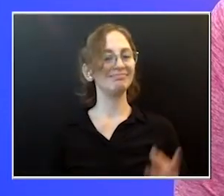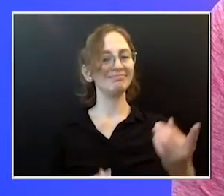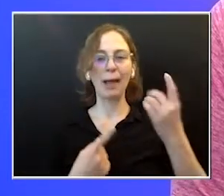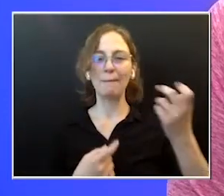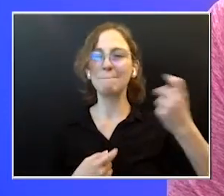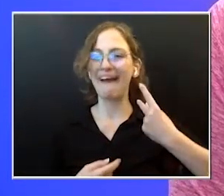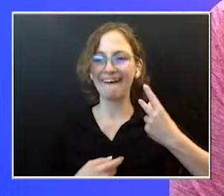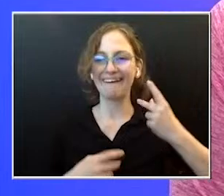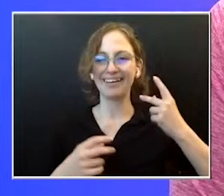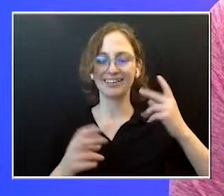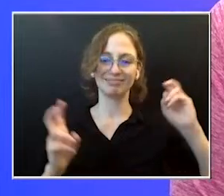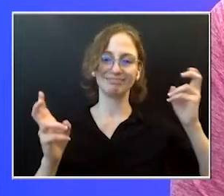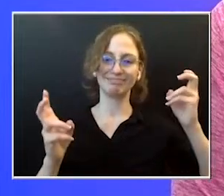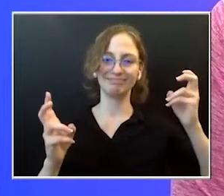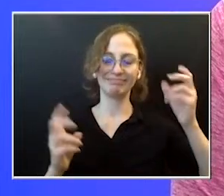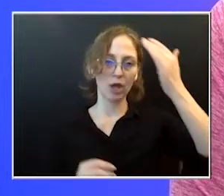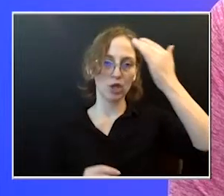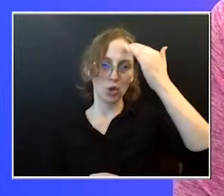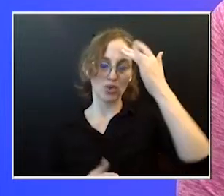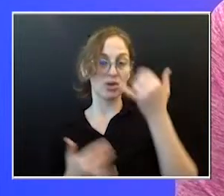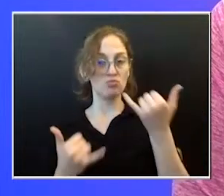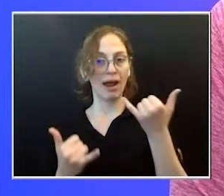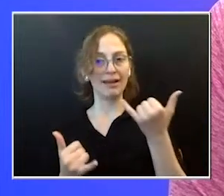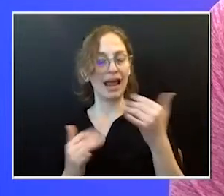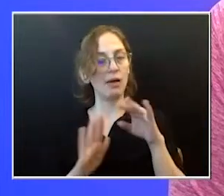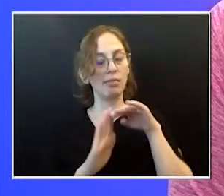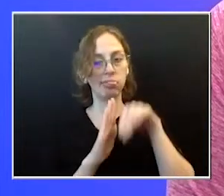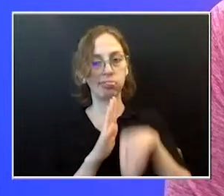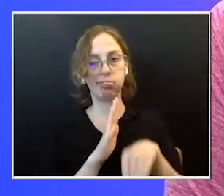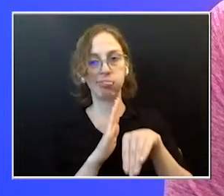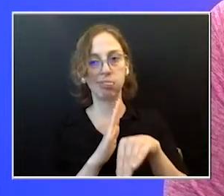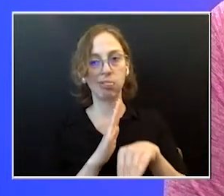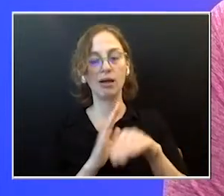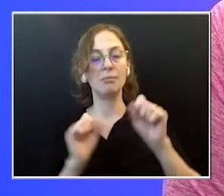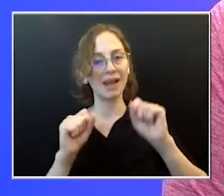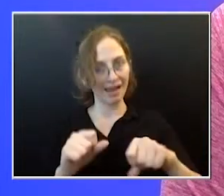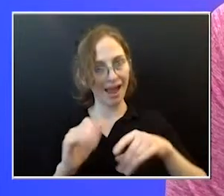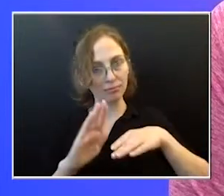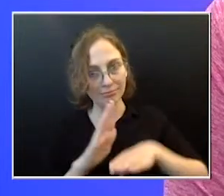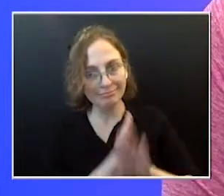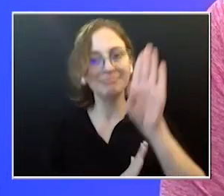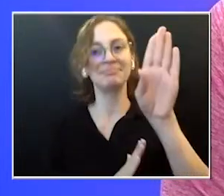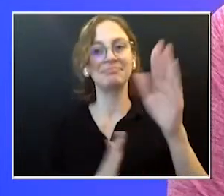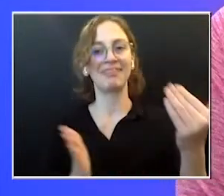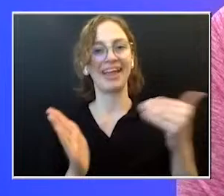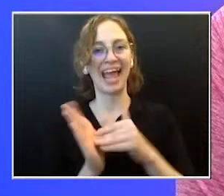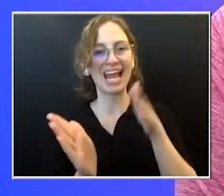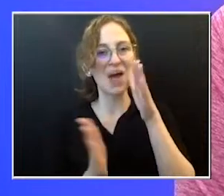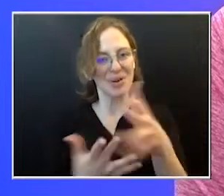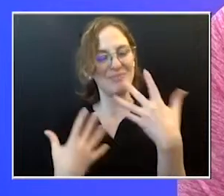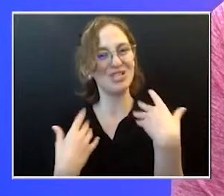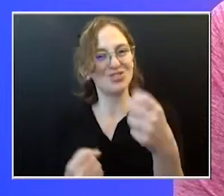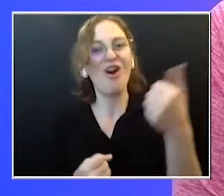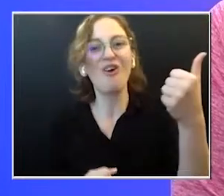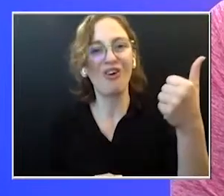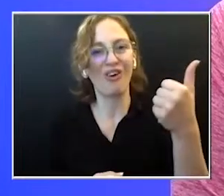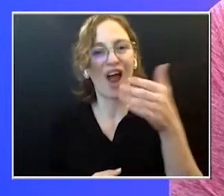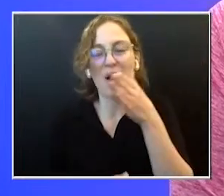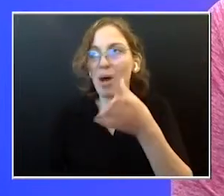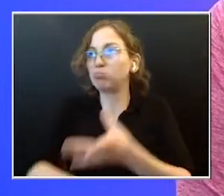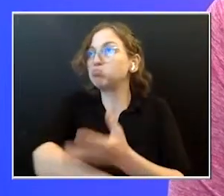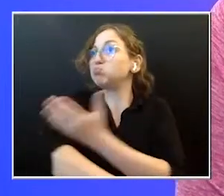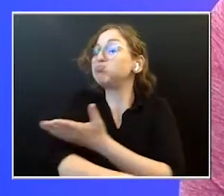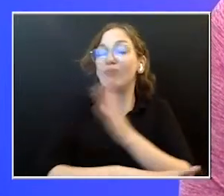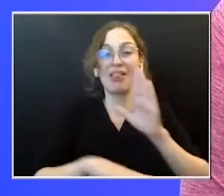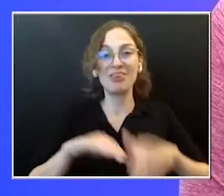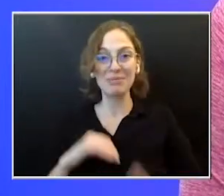from this difficult time in my life, and I can be stronger, and this is I'm going to be better than I ever was before, because I truly do